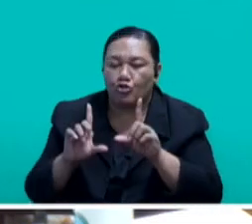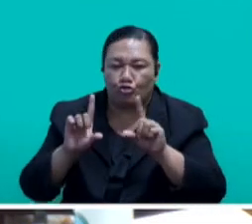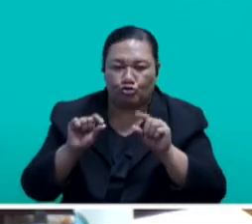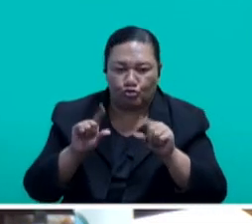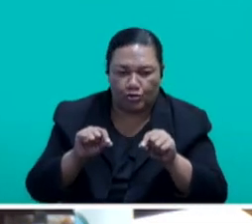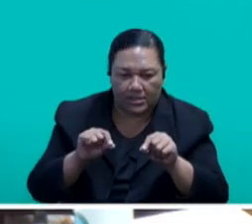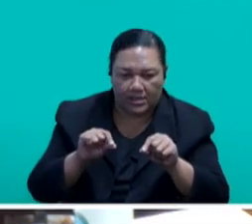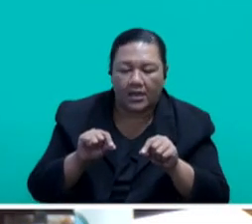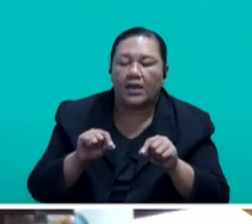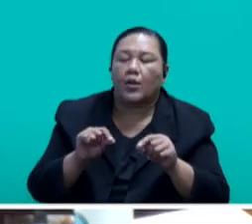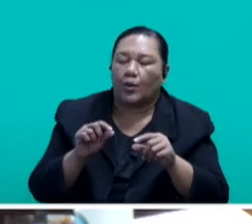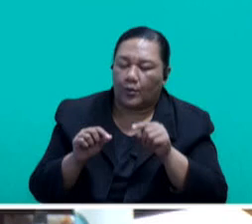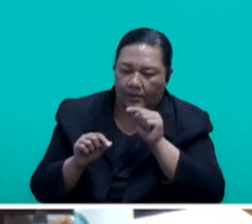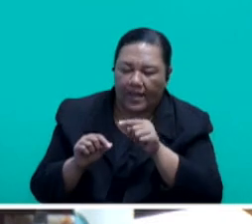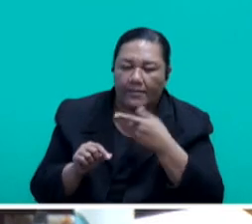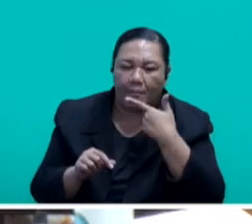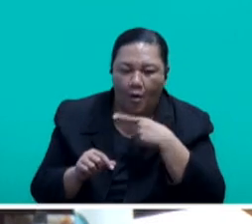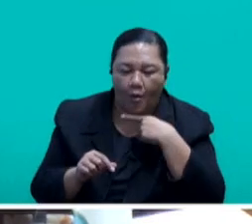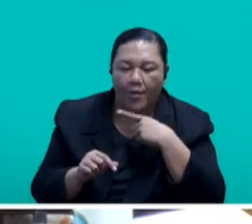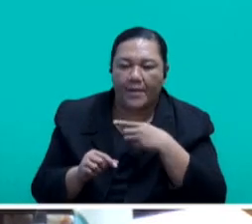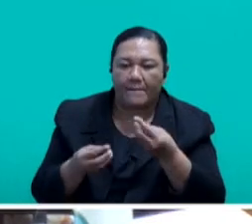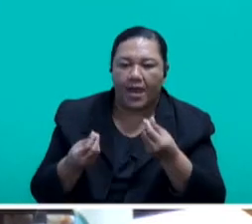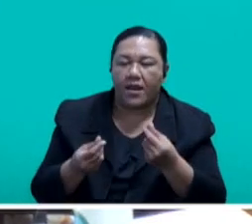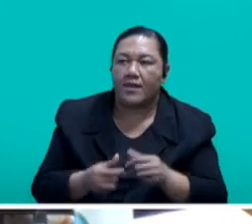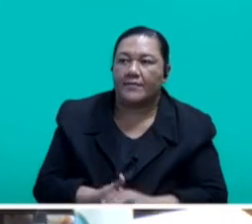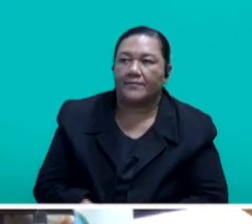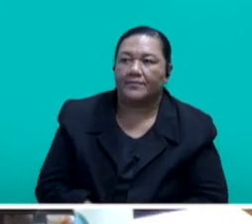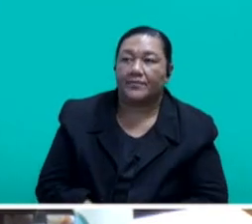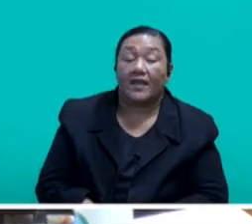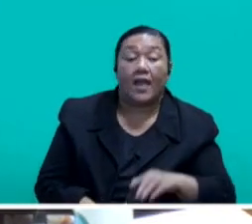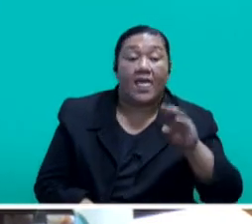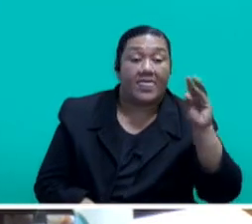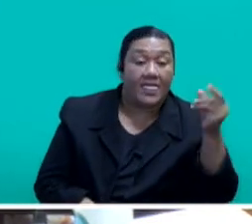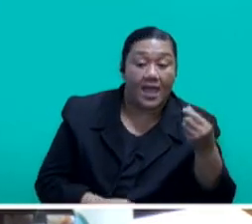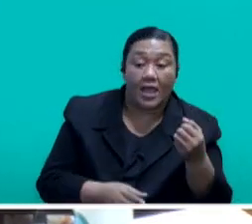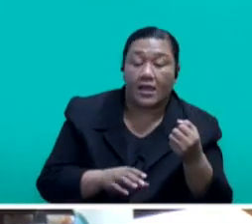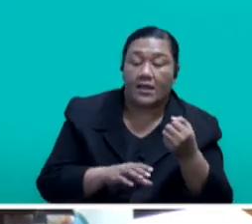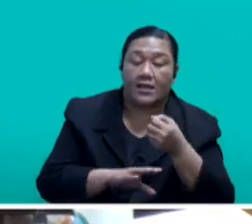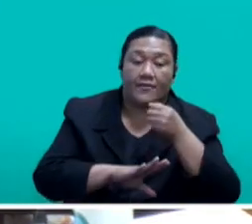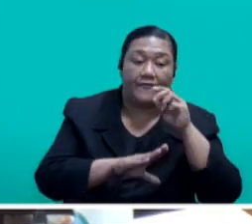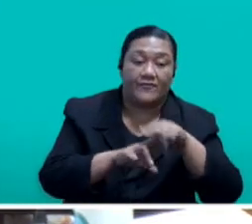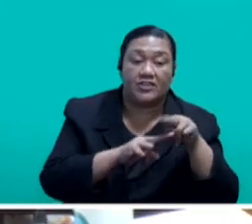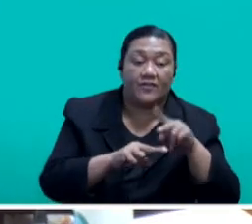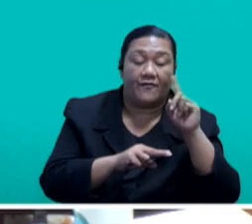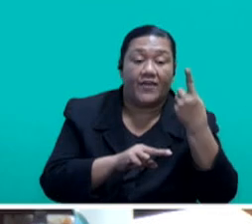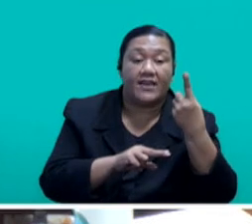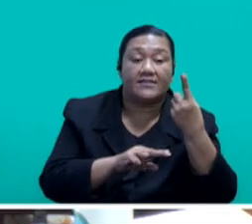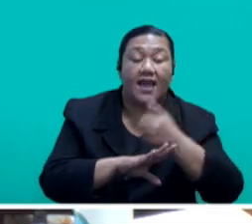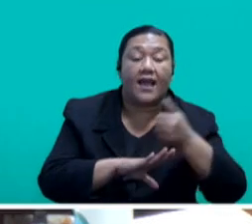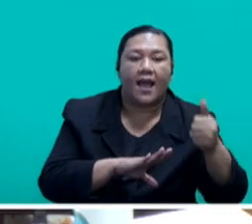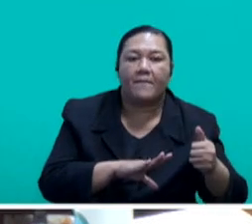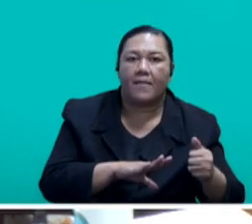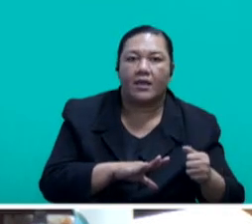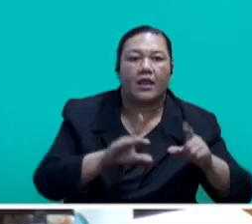Mr. Speaker, from the Fiji First government record, they score a big fail in that scorecard. They harp